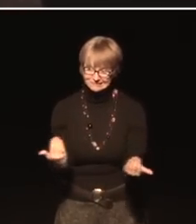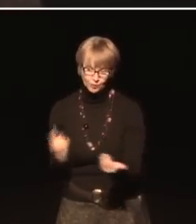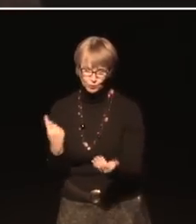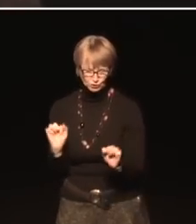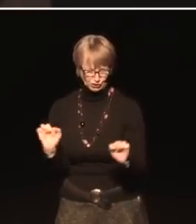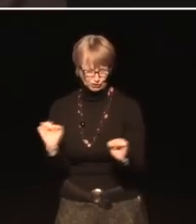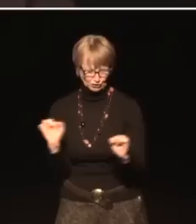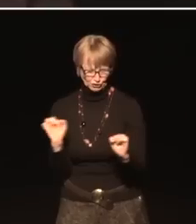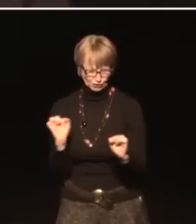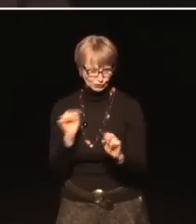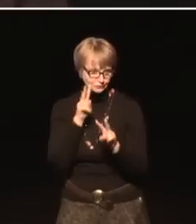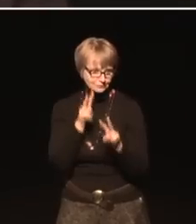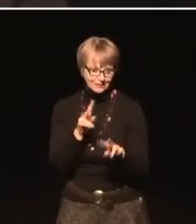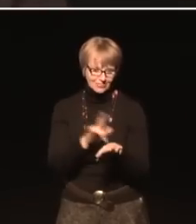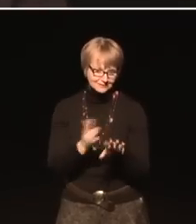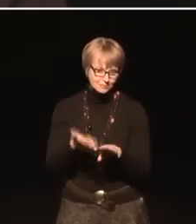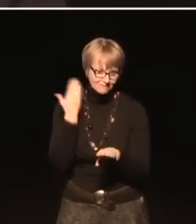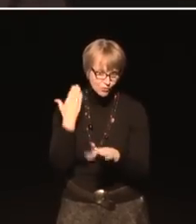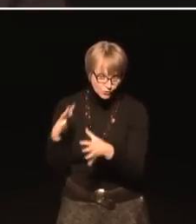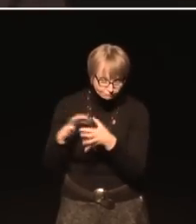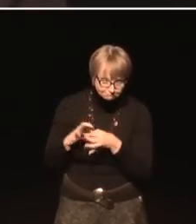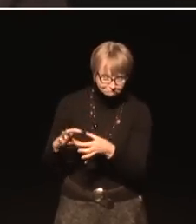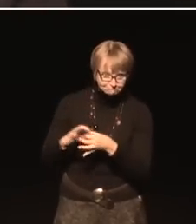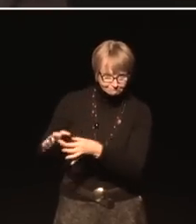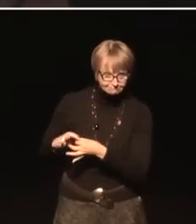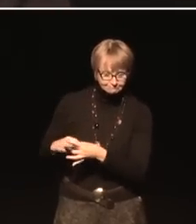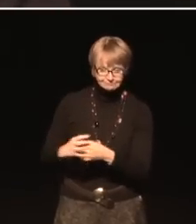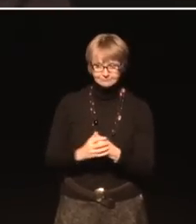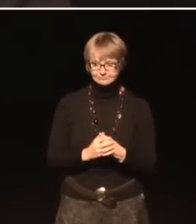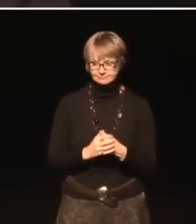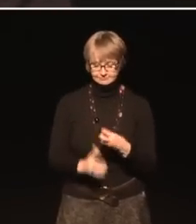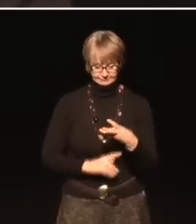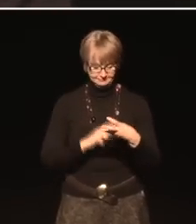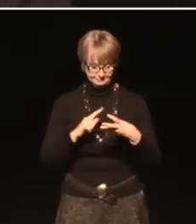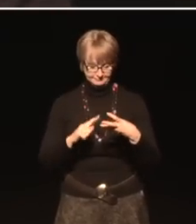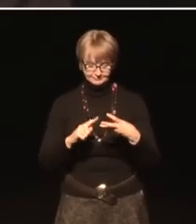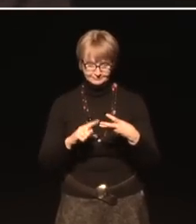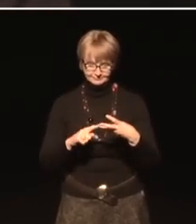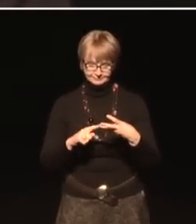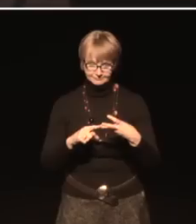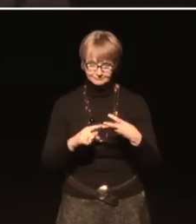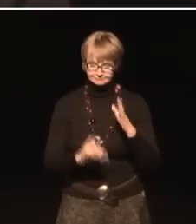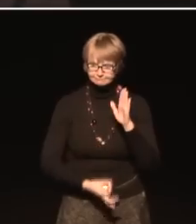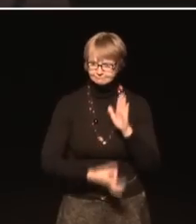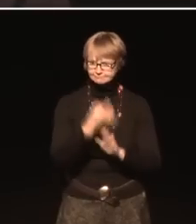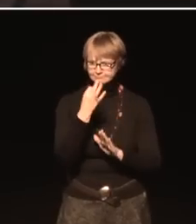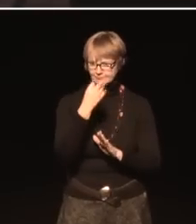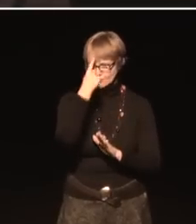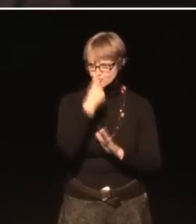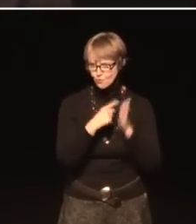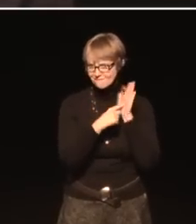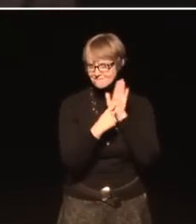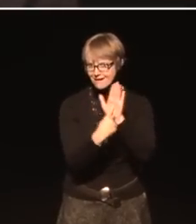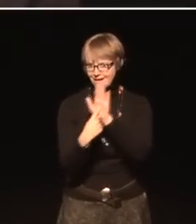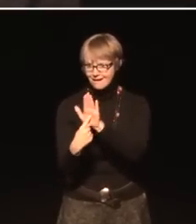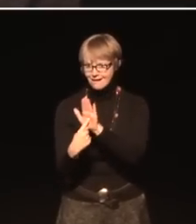theatre, increasing engagement within the arts. The third thing we've been doing is raising the profile of black artists. Oh,